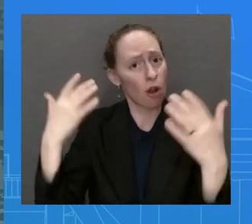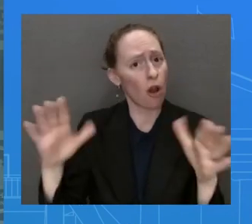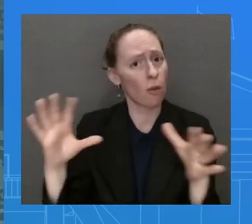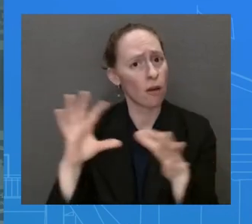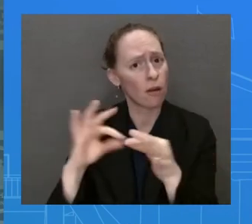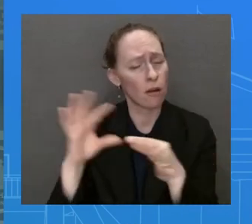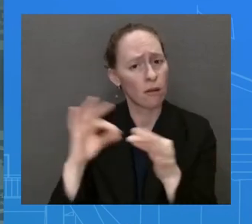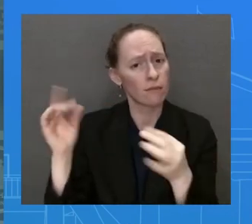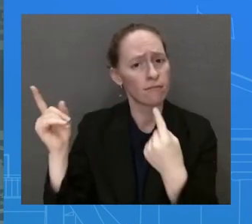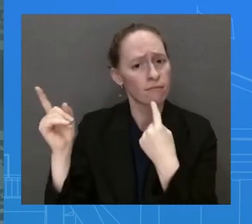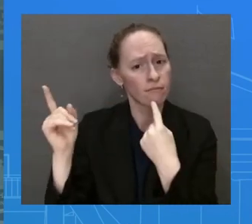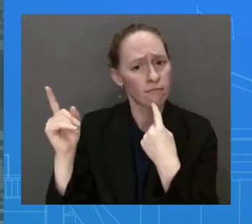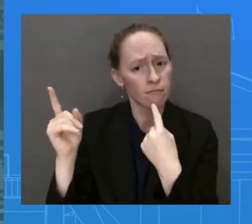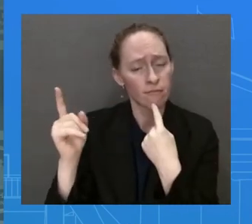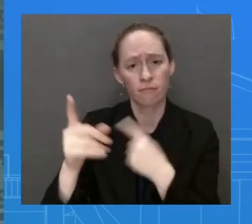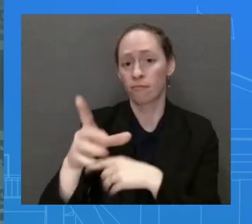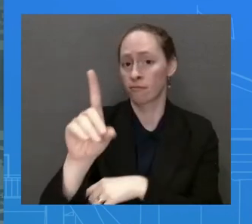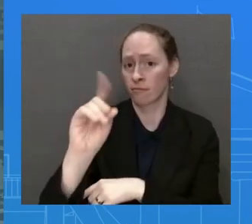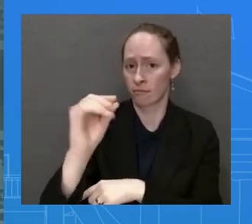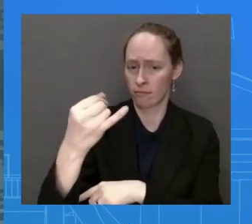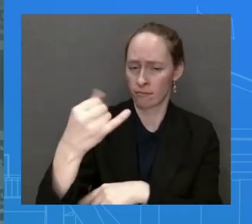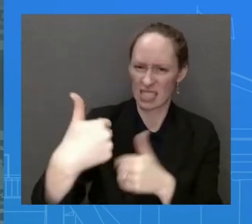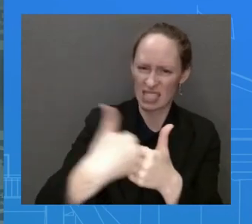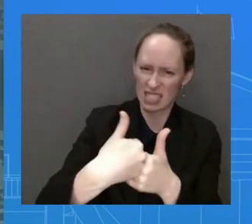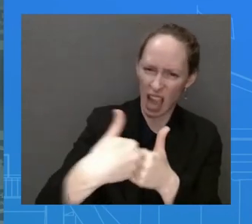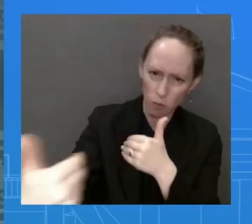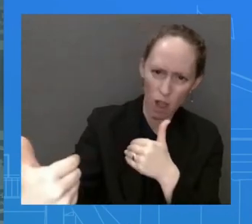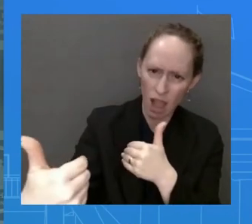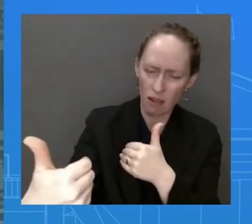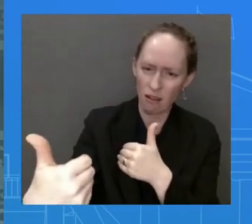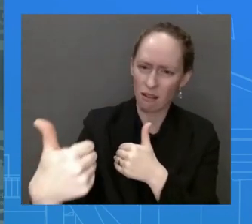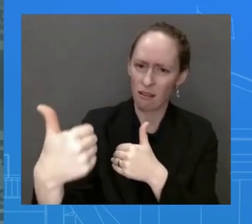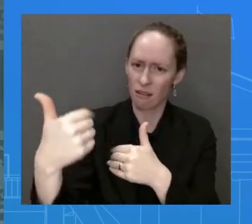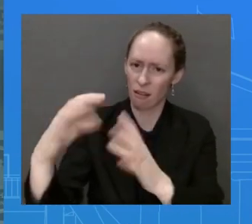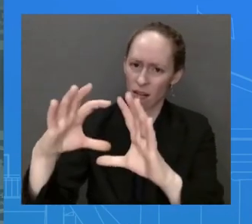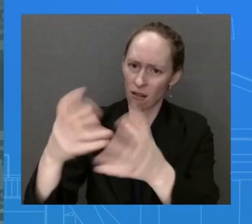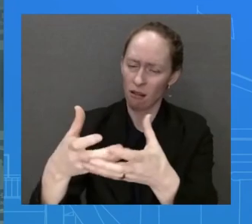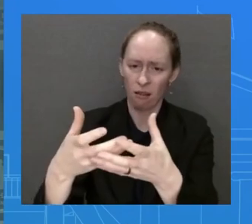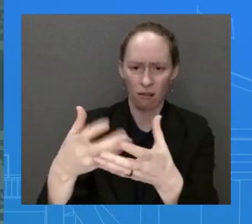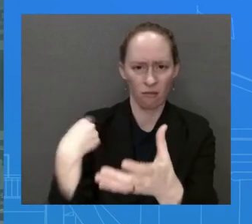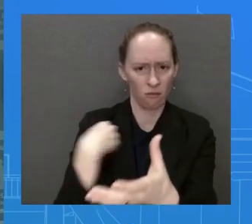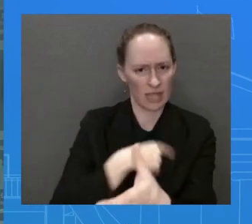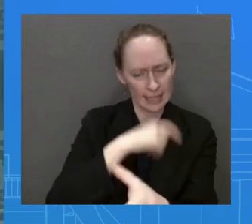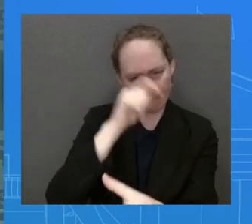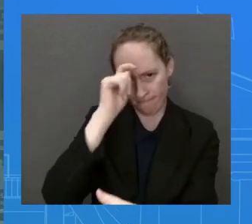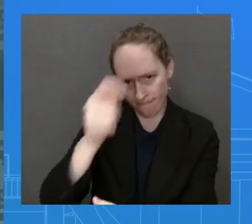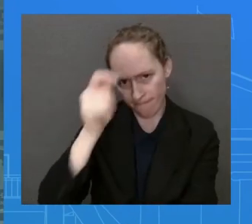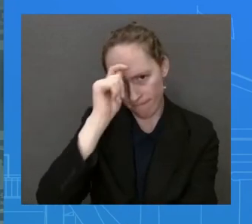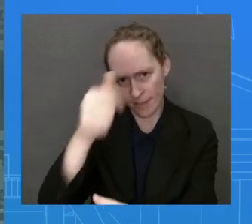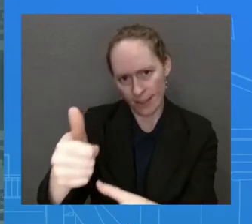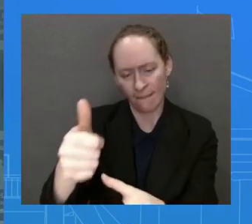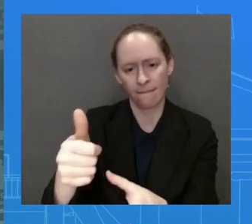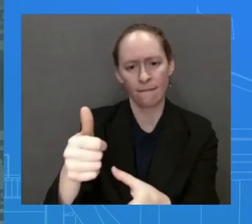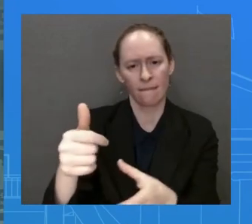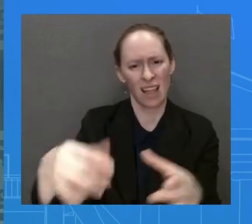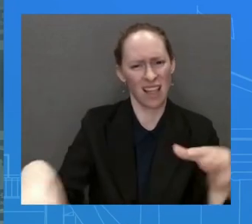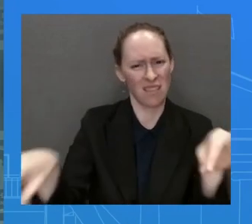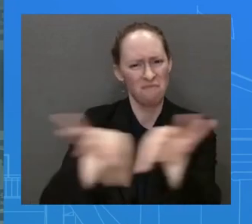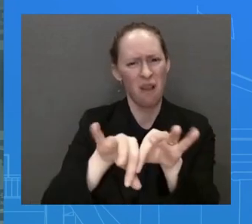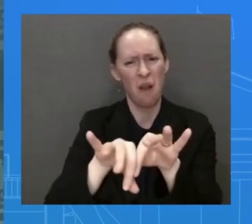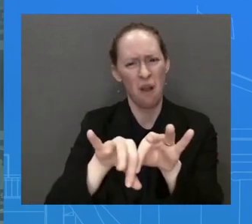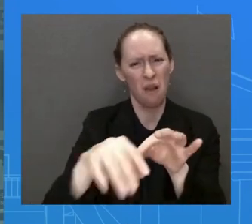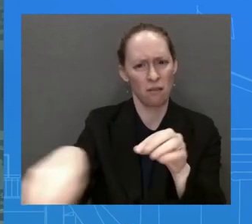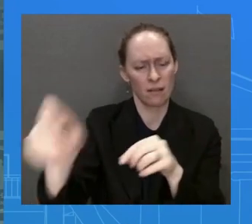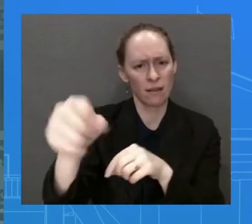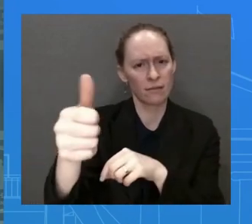that. And that is something that he had said was incredibly important to make sure that they had their independence. That's why we say we're